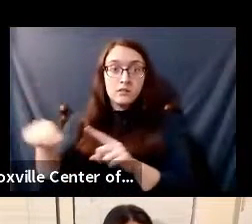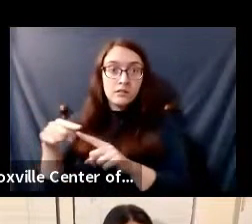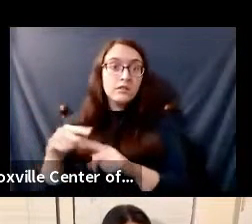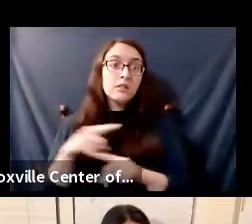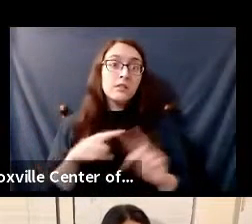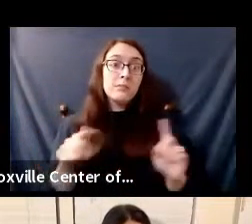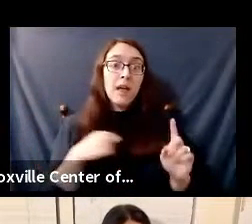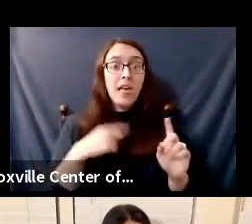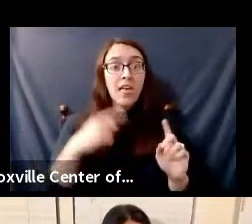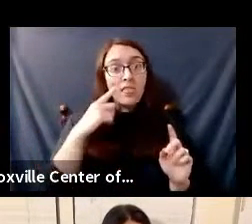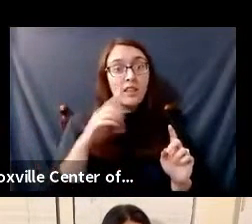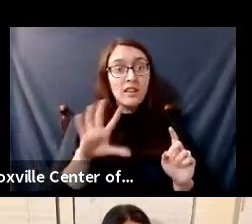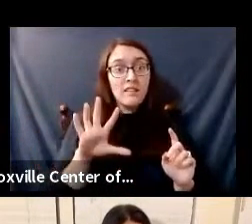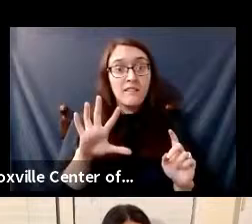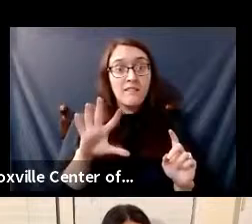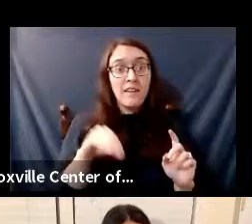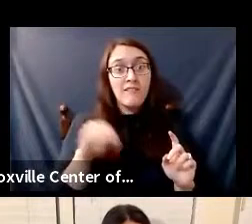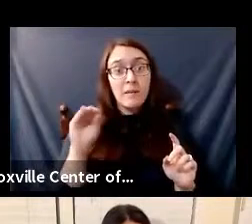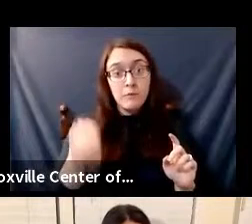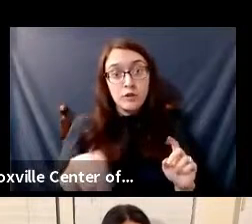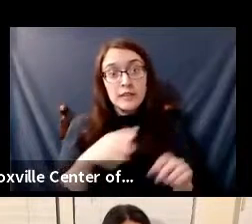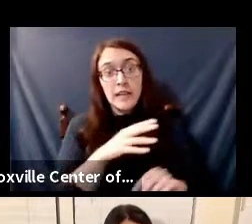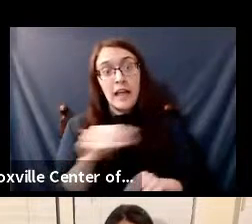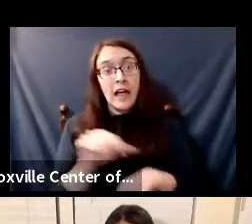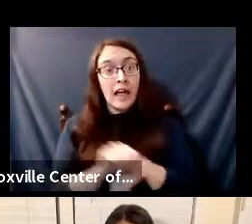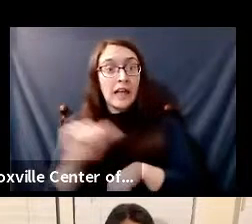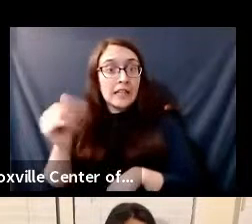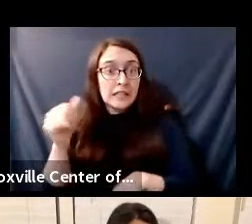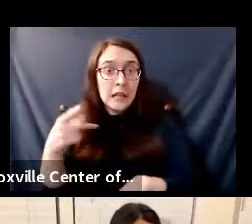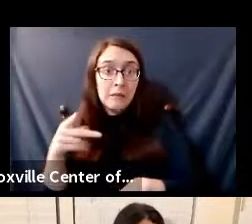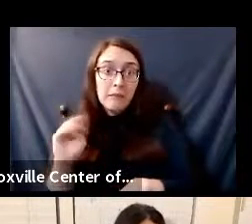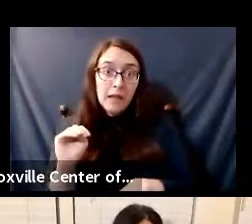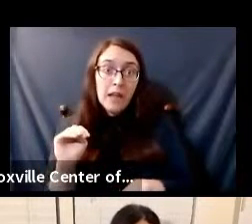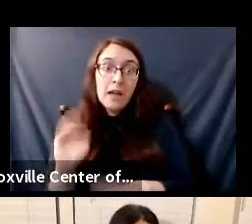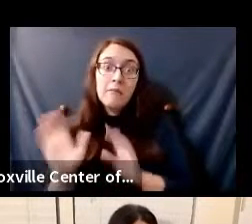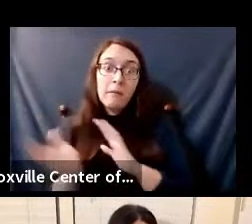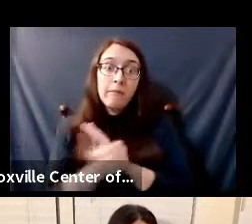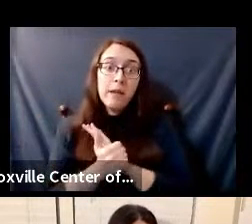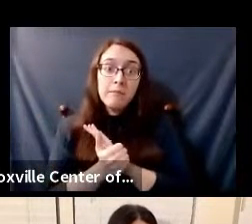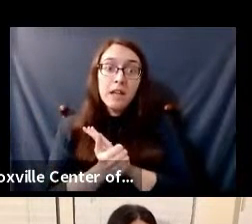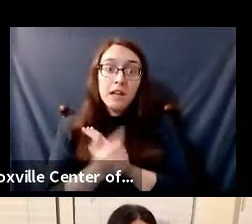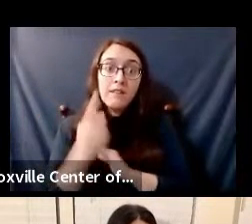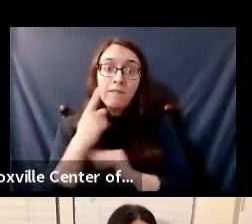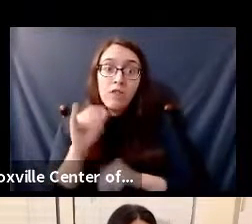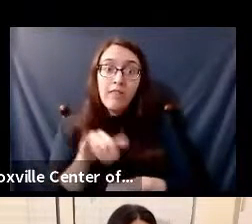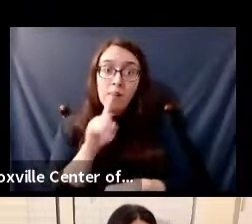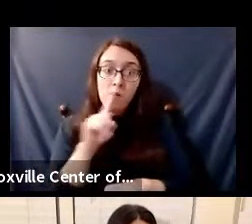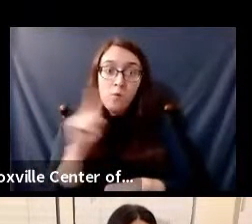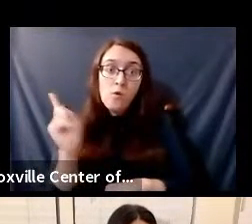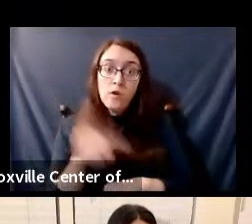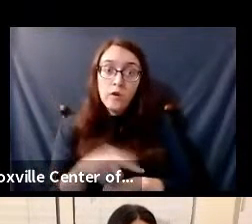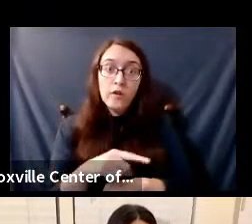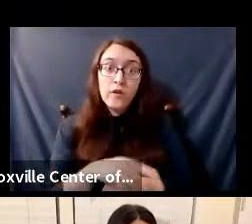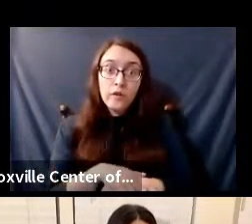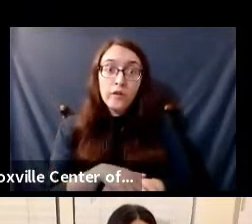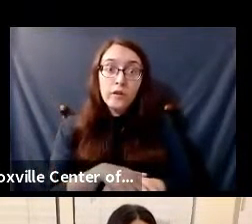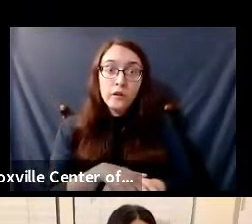there 50% and 10 p.m. amendment of this order, and then